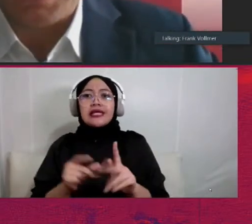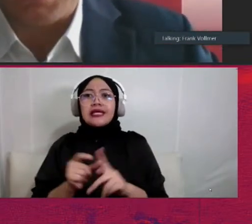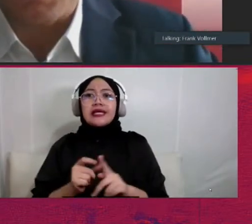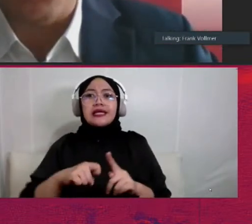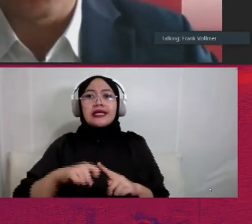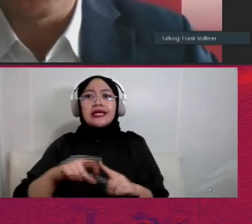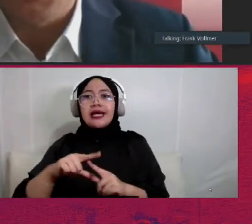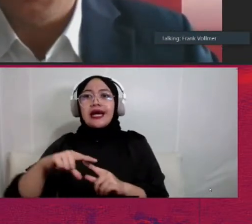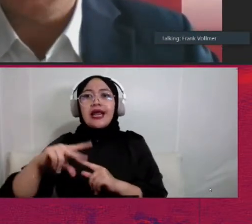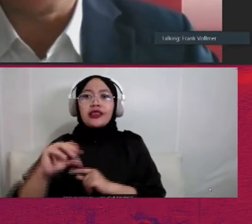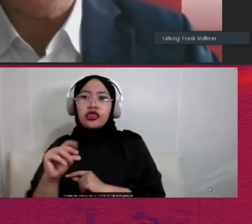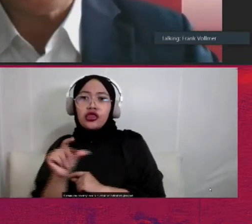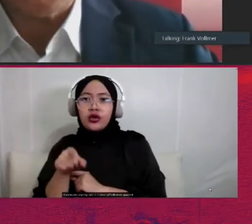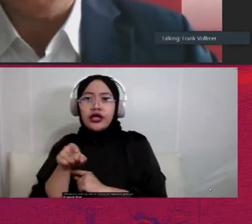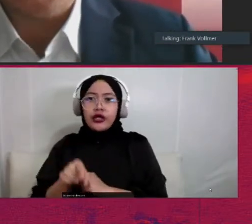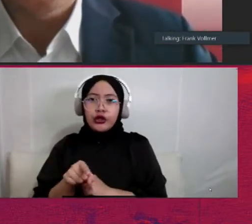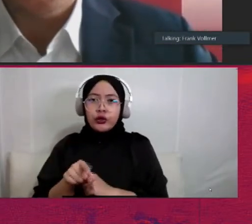several